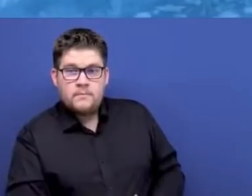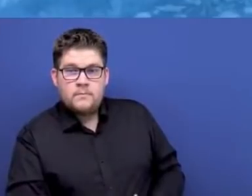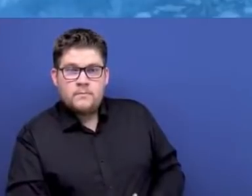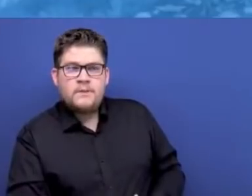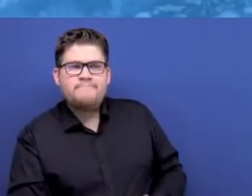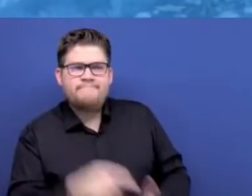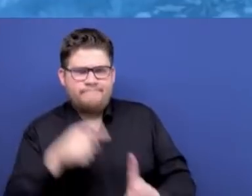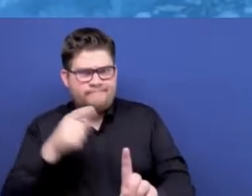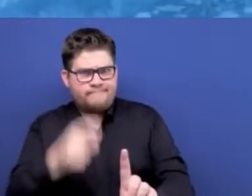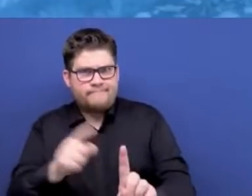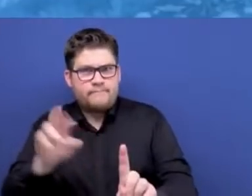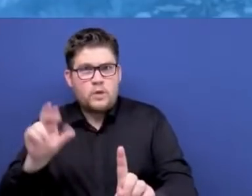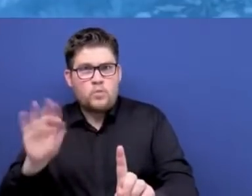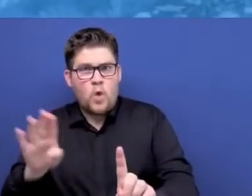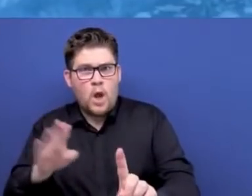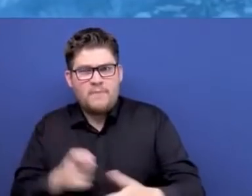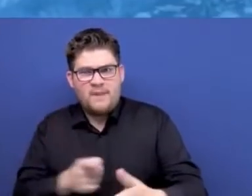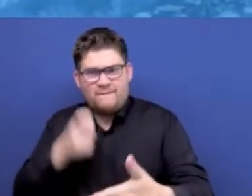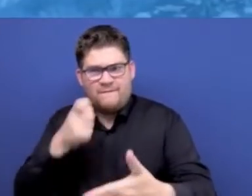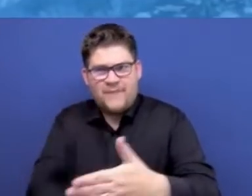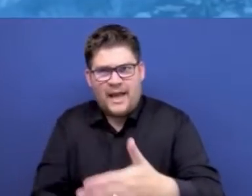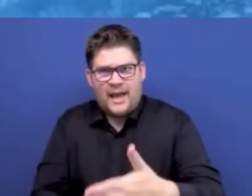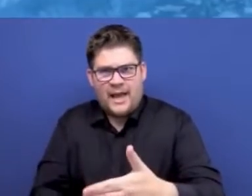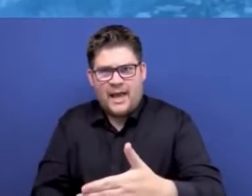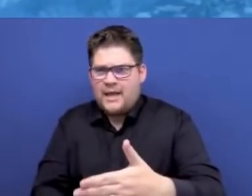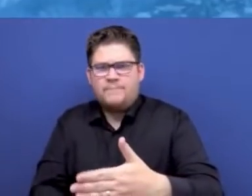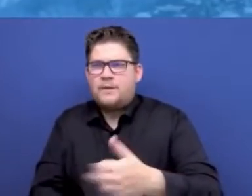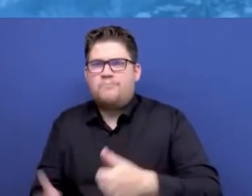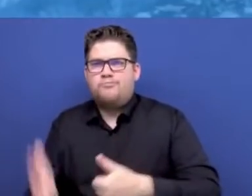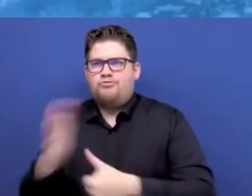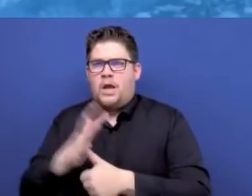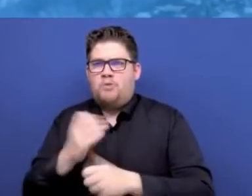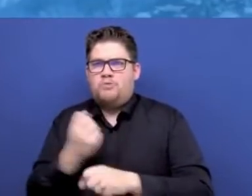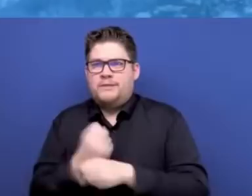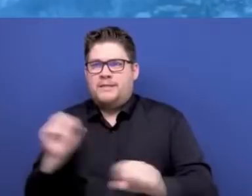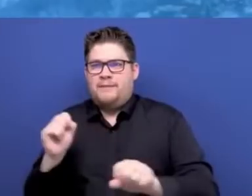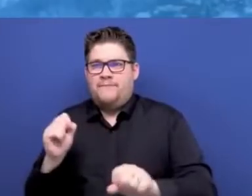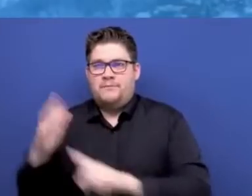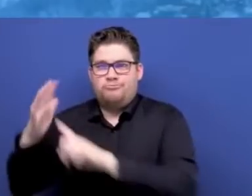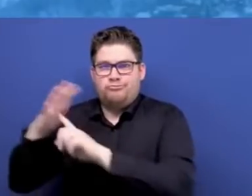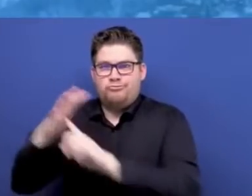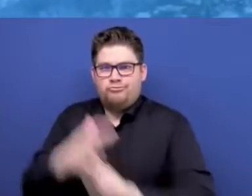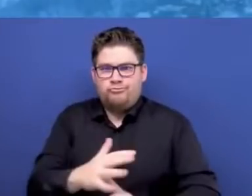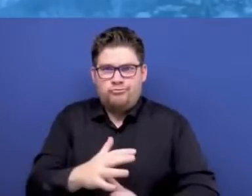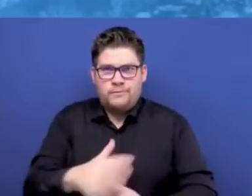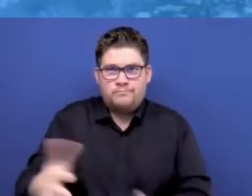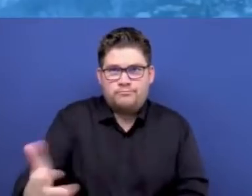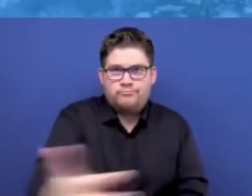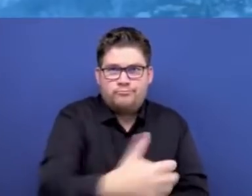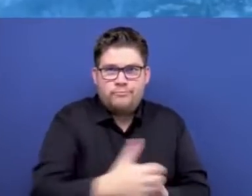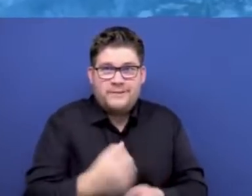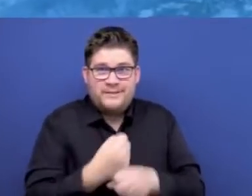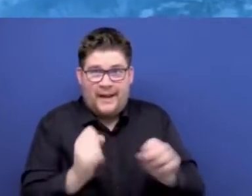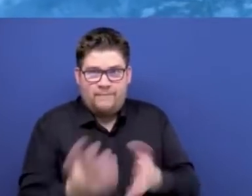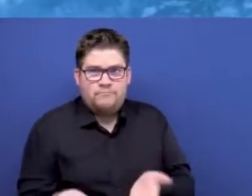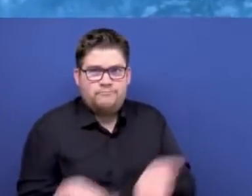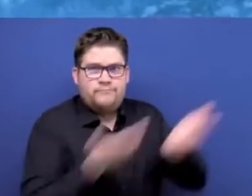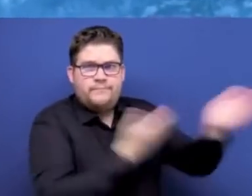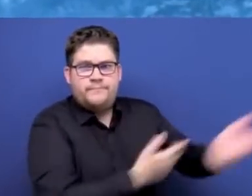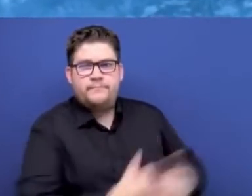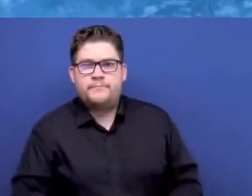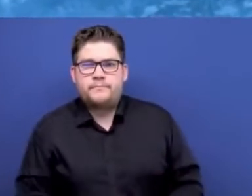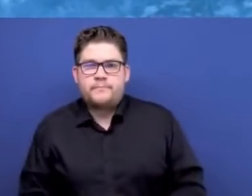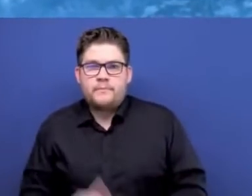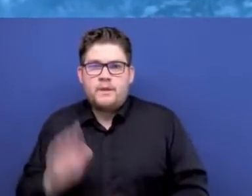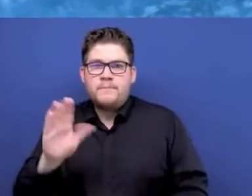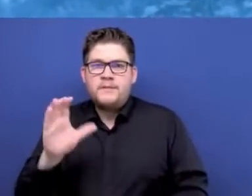of the individuals. As you've heard, the BC Wildfire Service and my fellow colleagues that are on the call today since the beginning of this season,